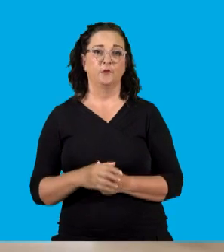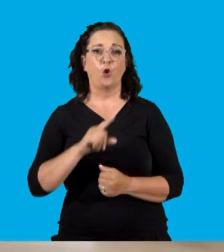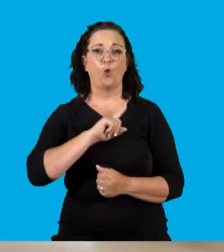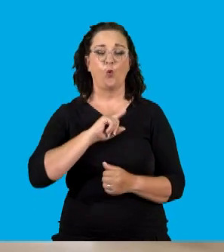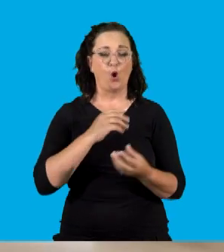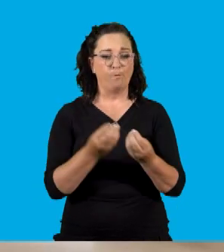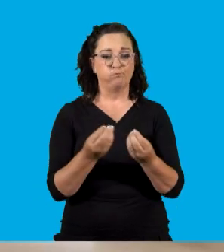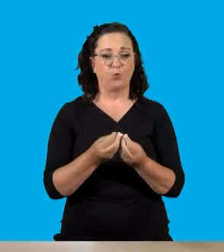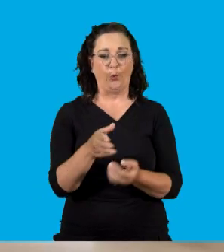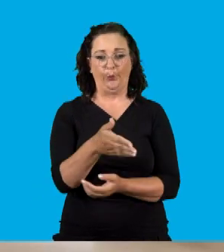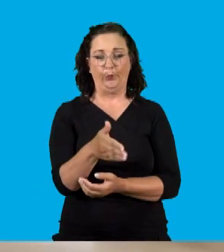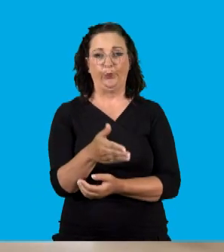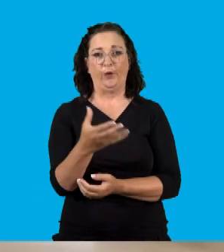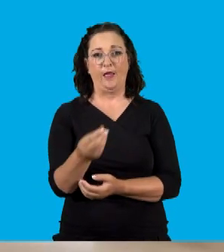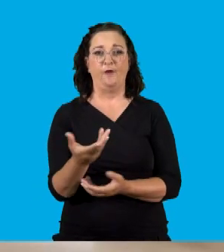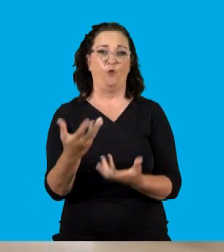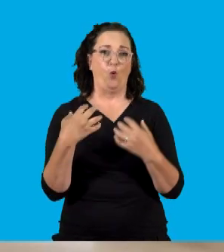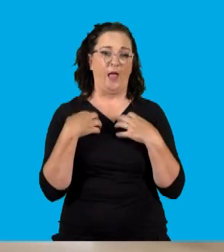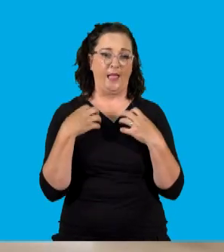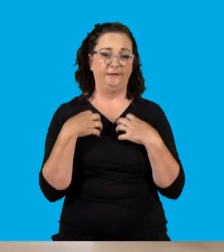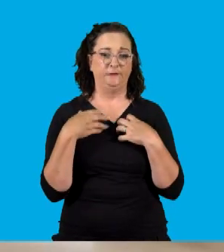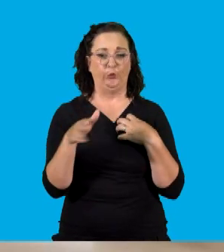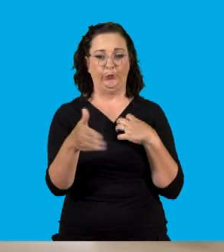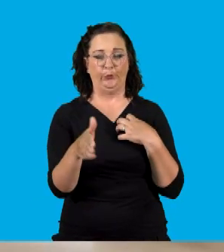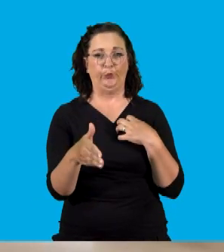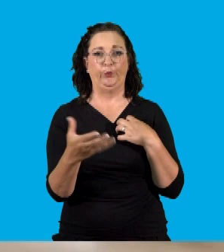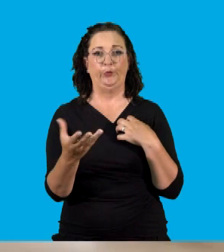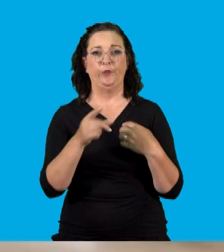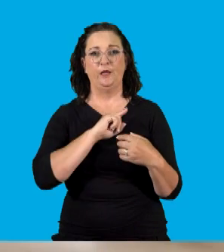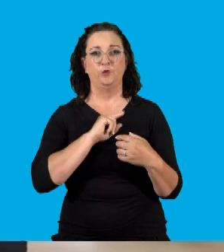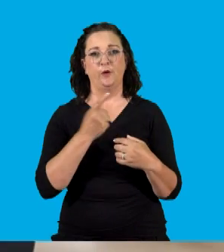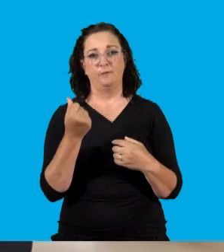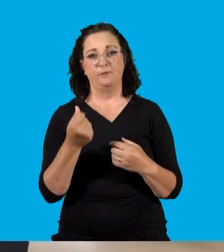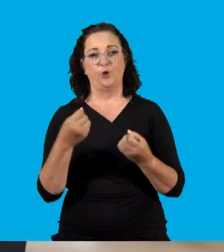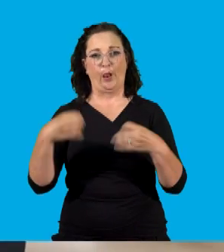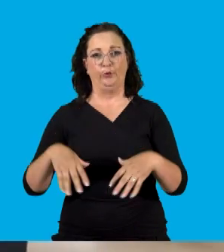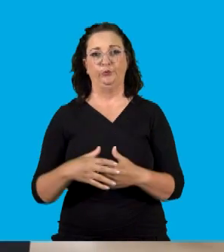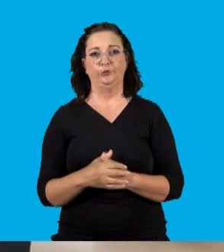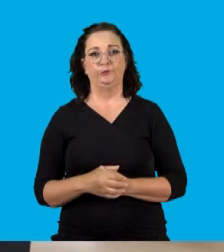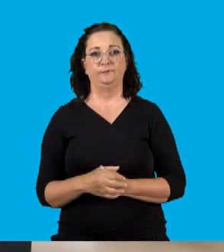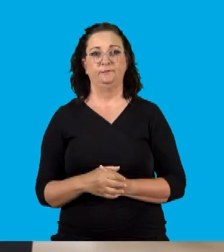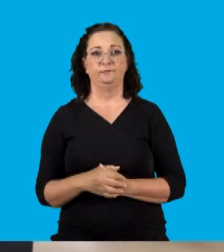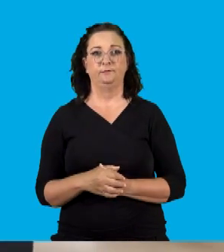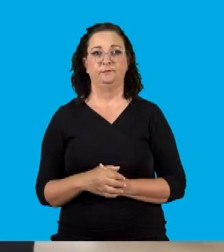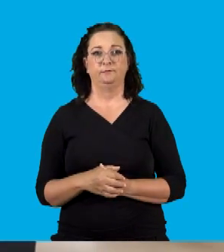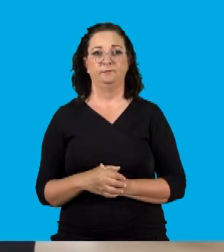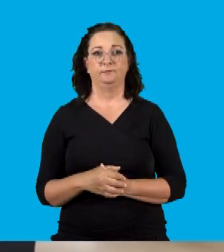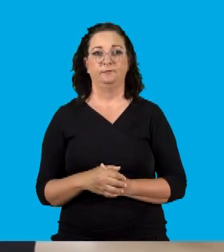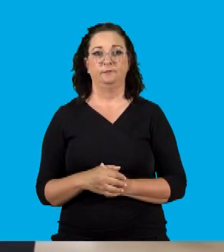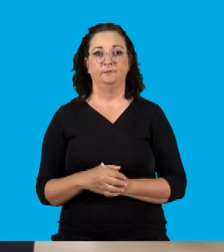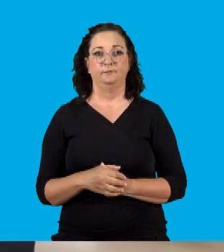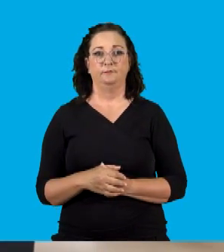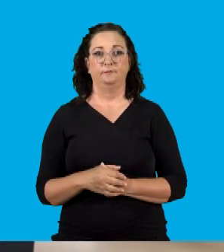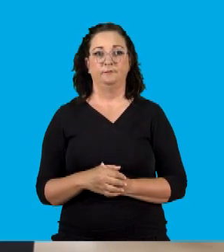because of the lost product or lost assets that have been stolen in the business.